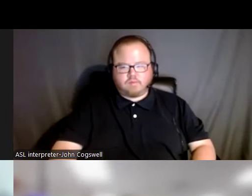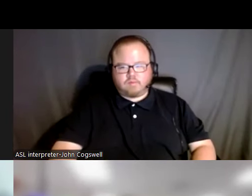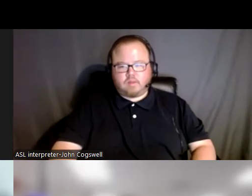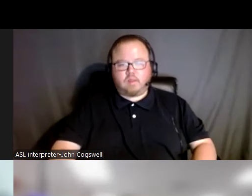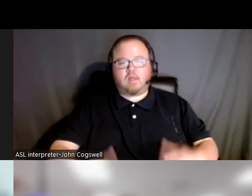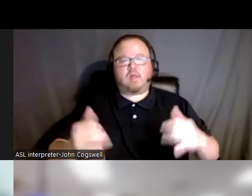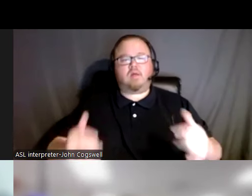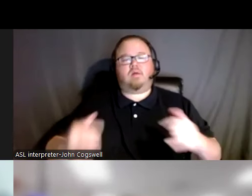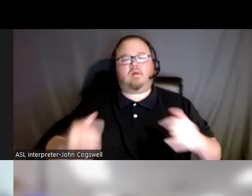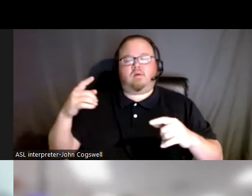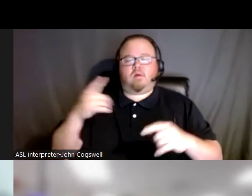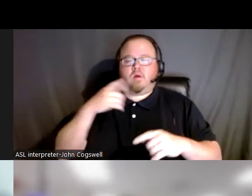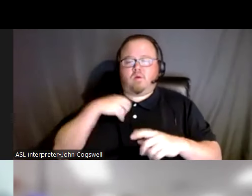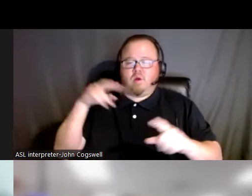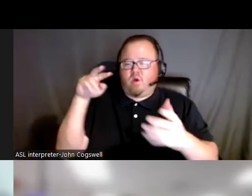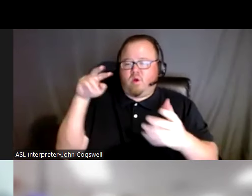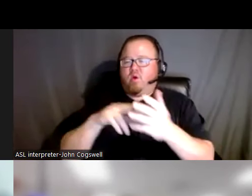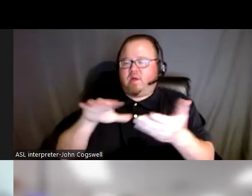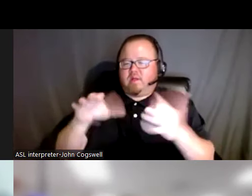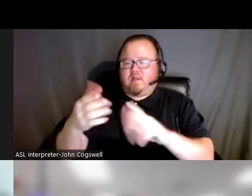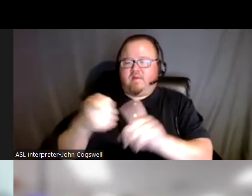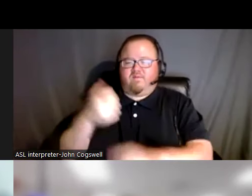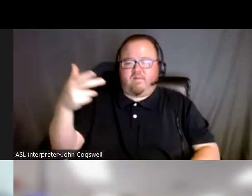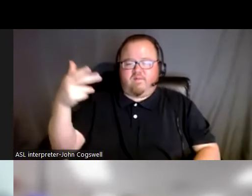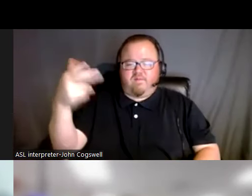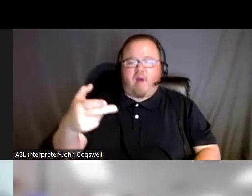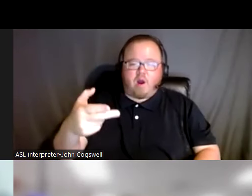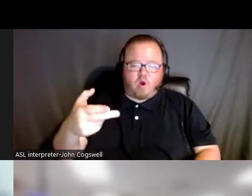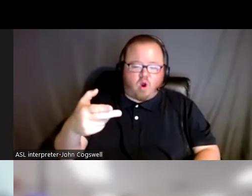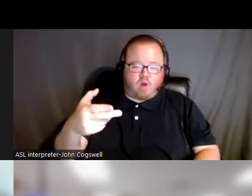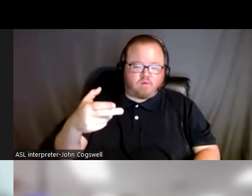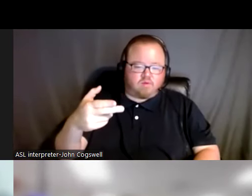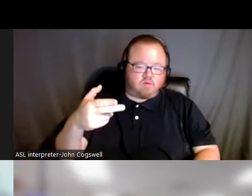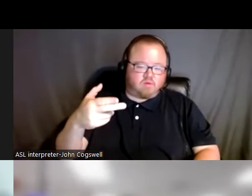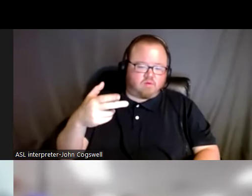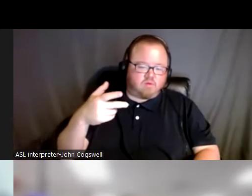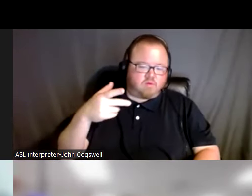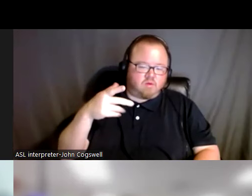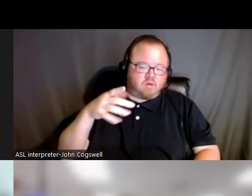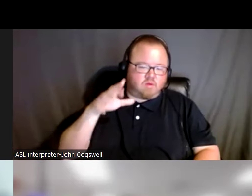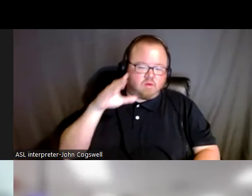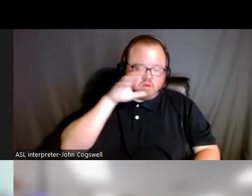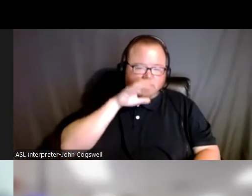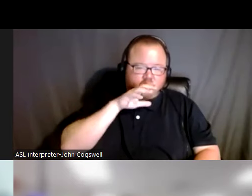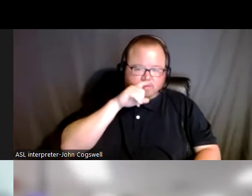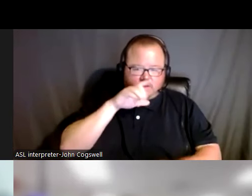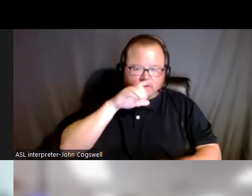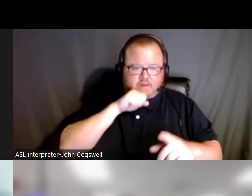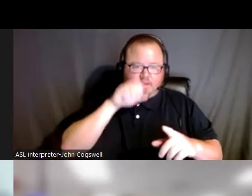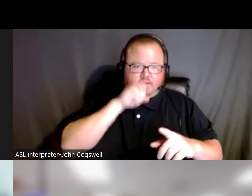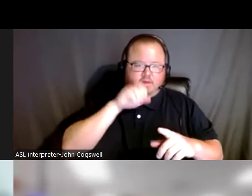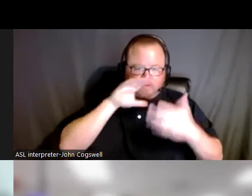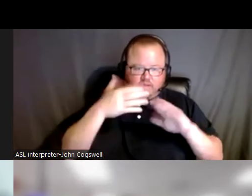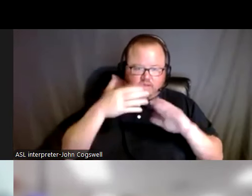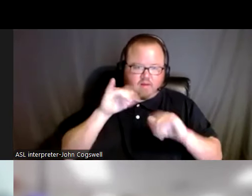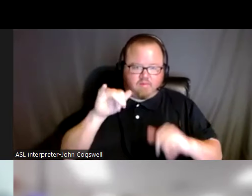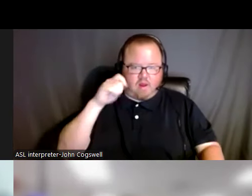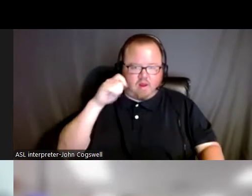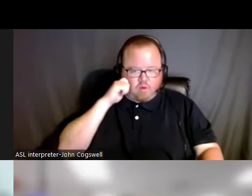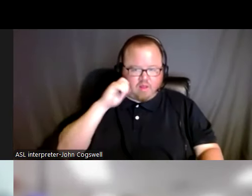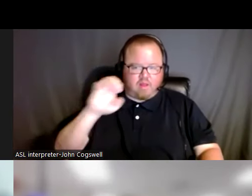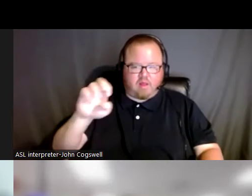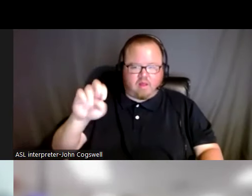Now, since we're looking at death by firearms, we're going to be looking at the age-adjusted death rate by race ethnicity